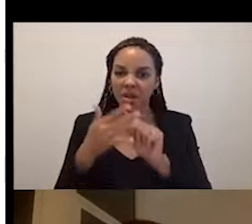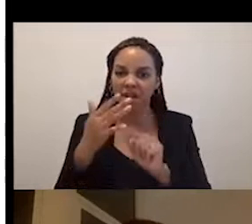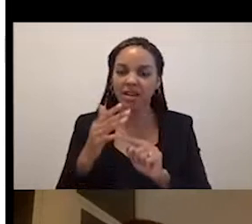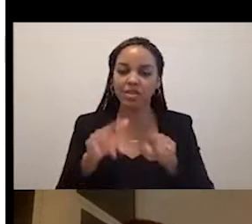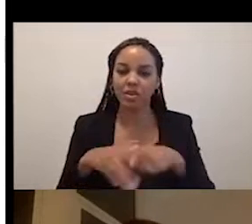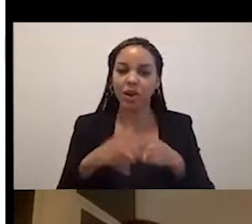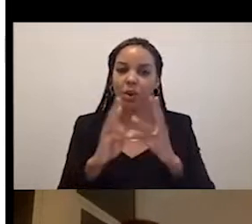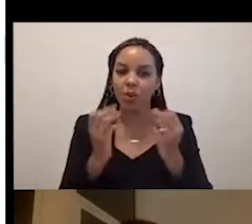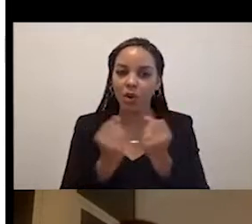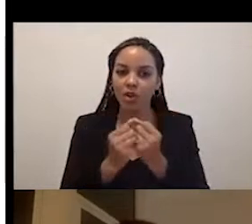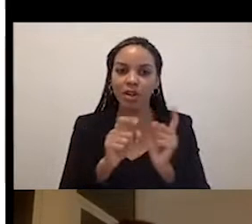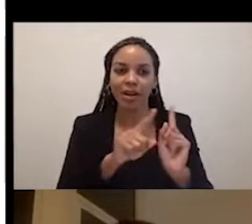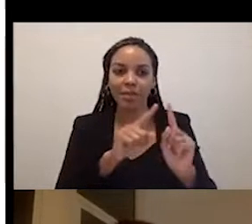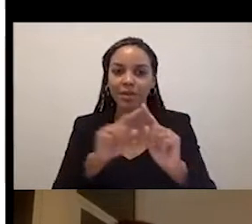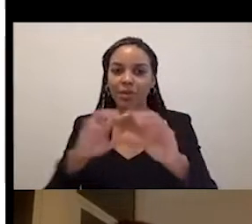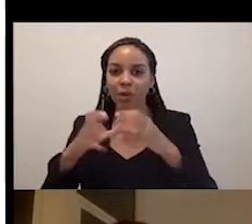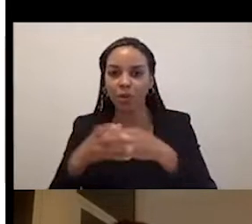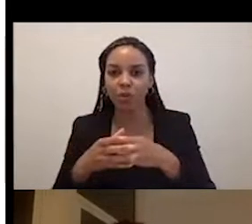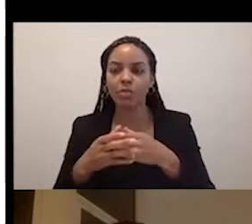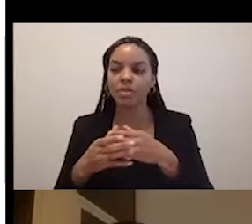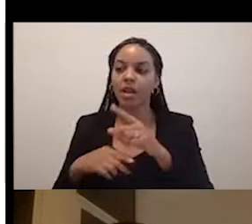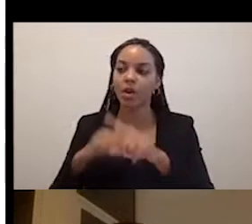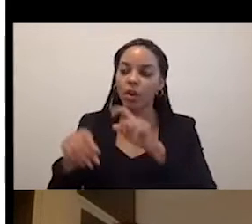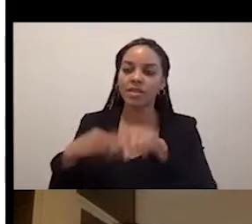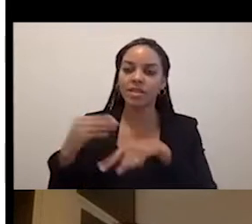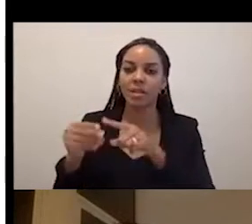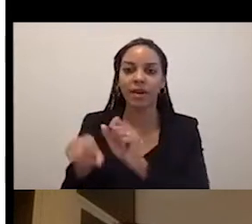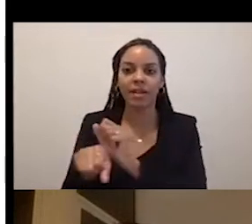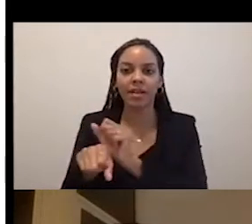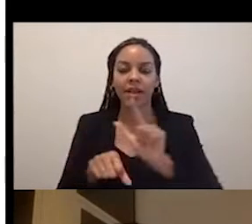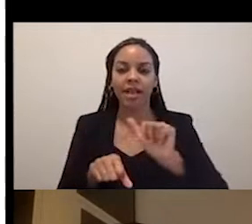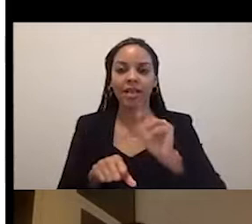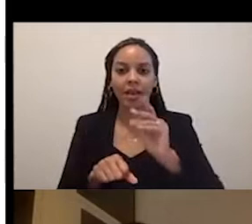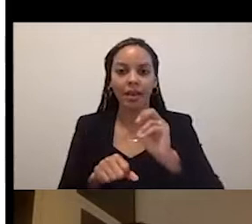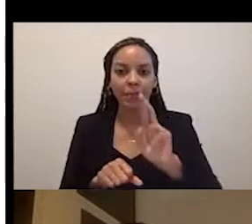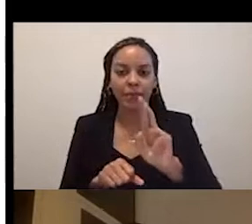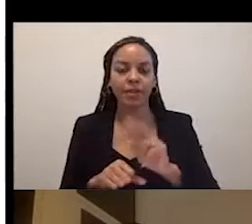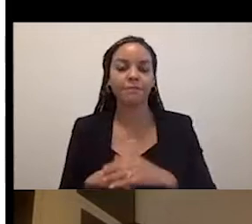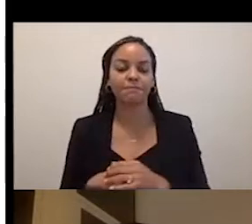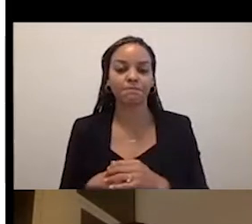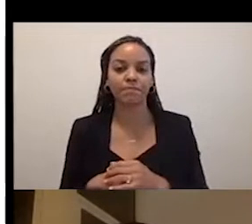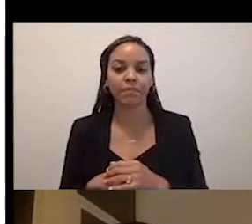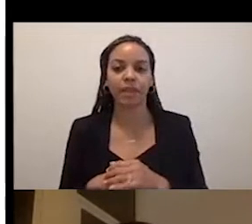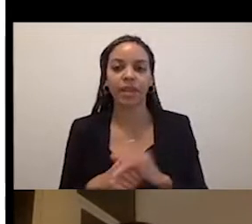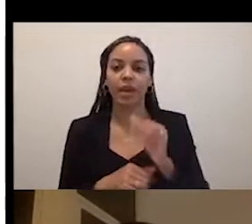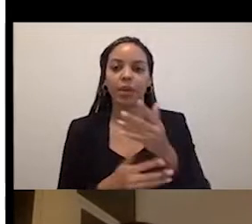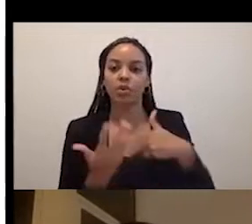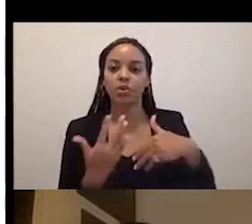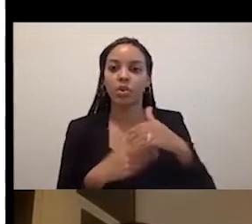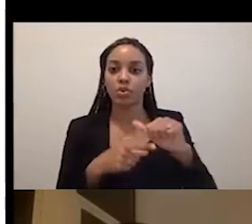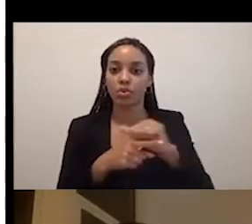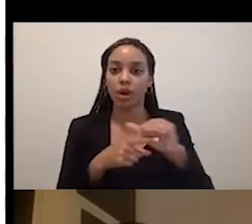also engaged in labor questions. And that was one that was also developed with the social practice workshop. And then the next